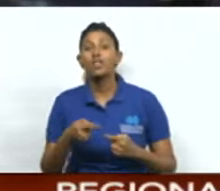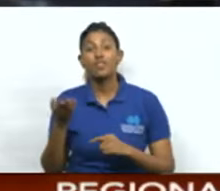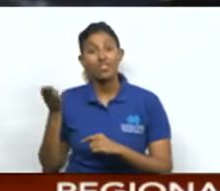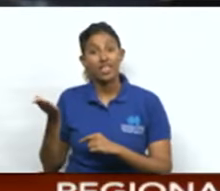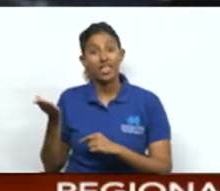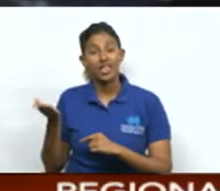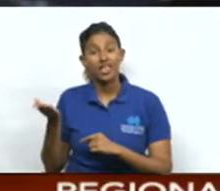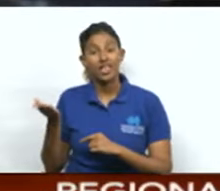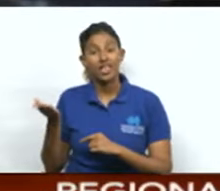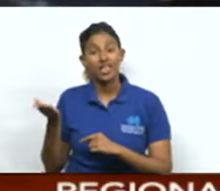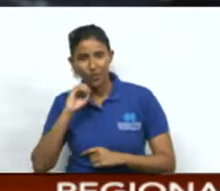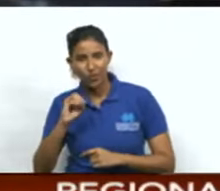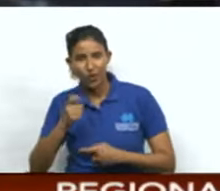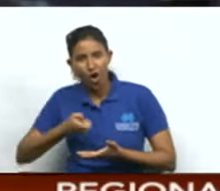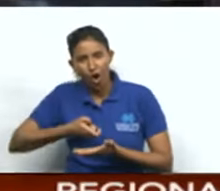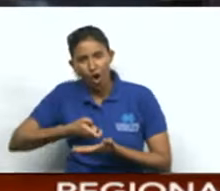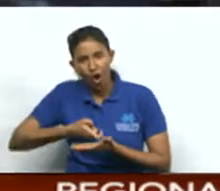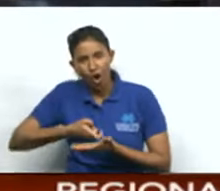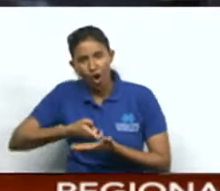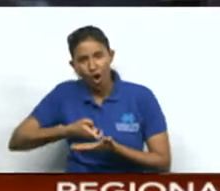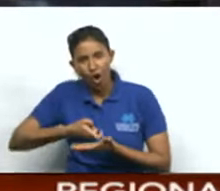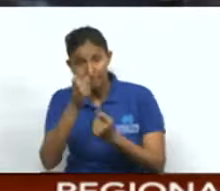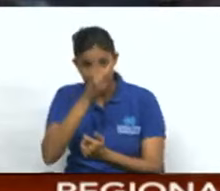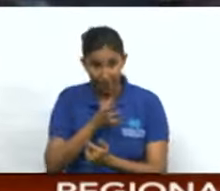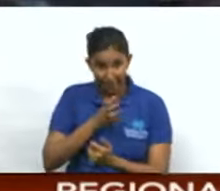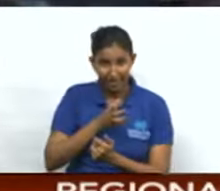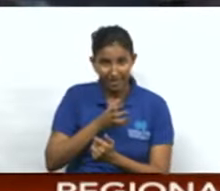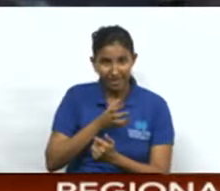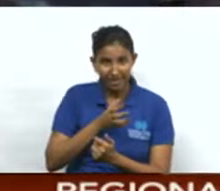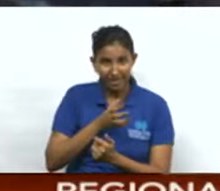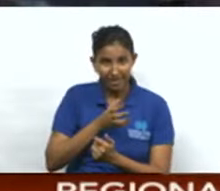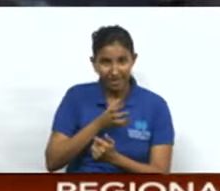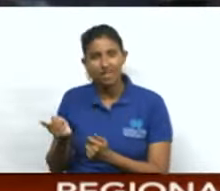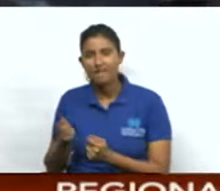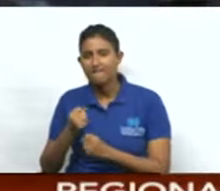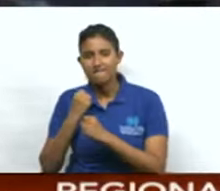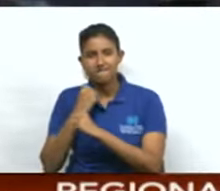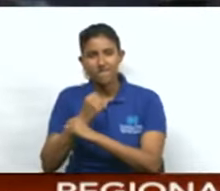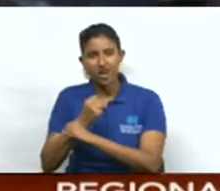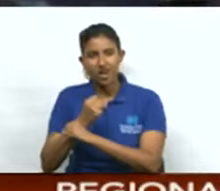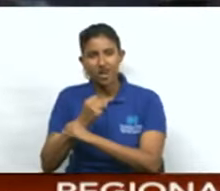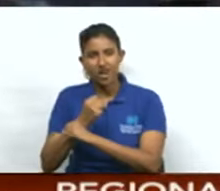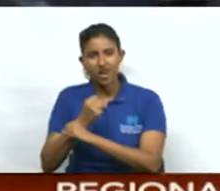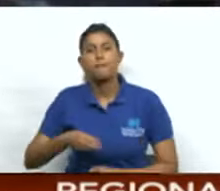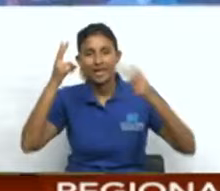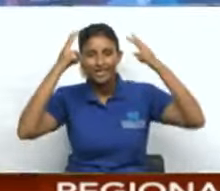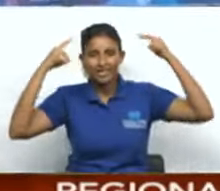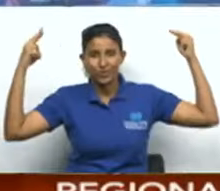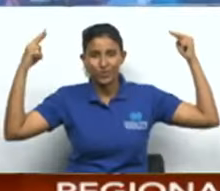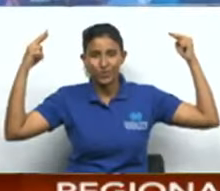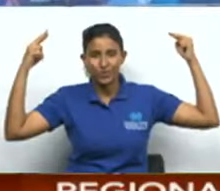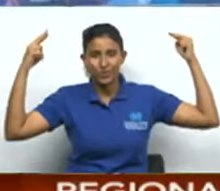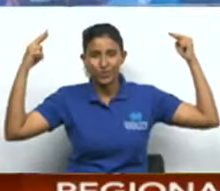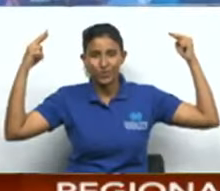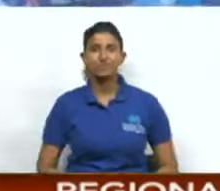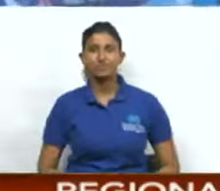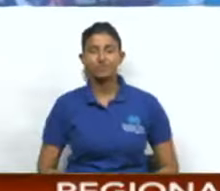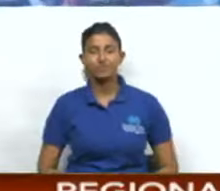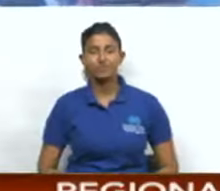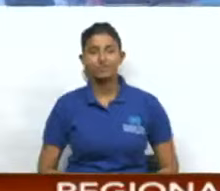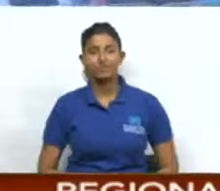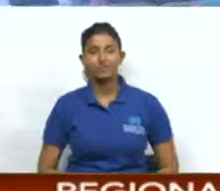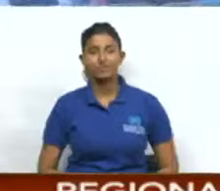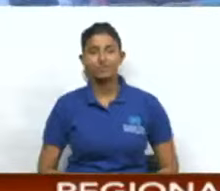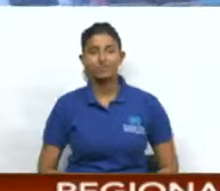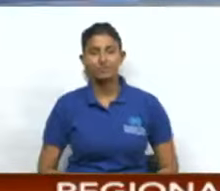in particular, they put up a valiant fight against Mexico. Getting off to a really good start is